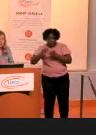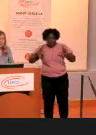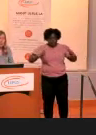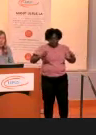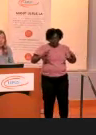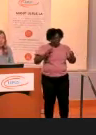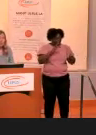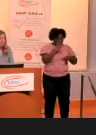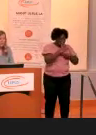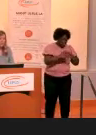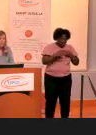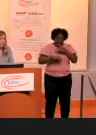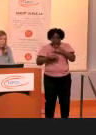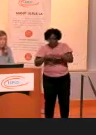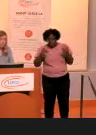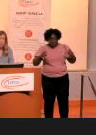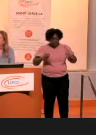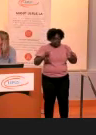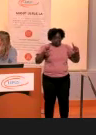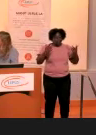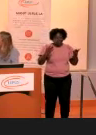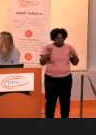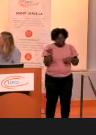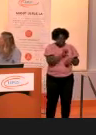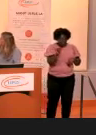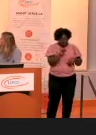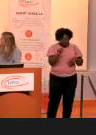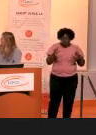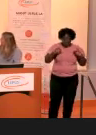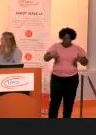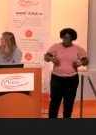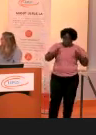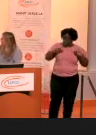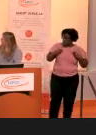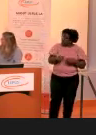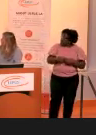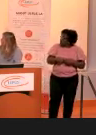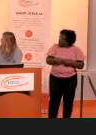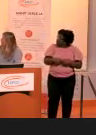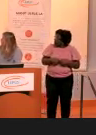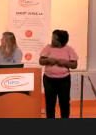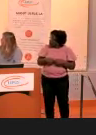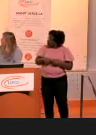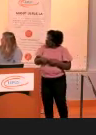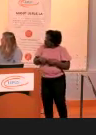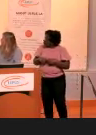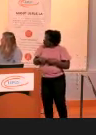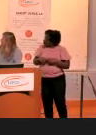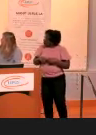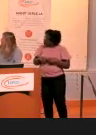we're only getting about 50% response rates. What was interesting in this is if you